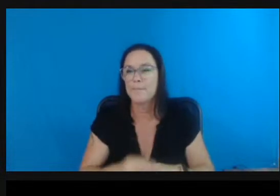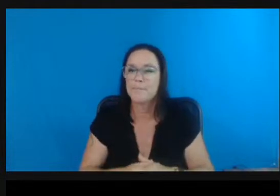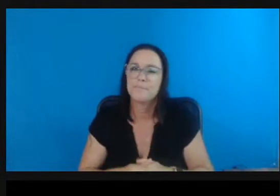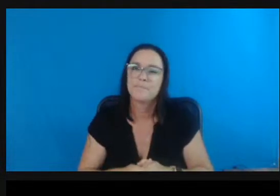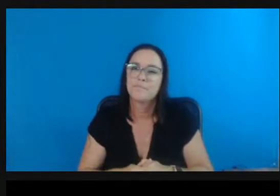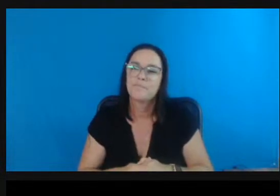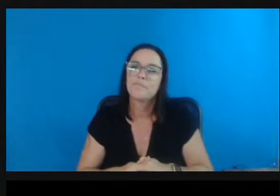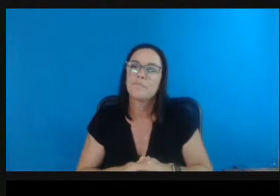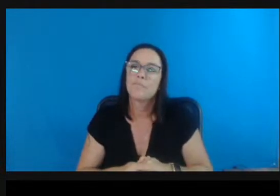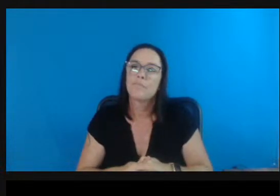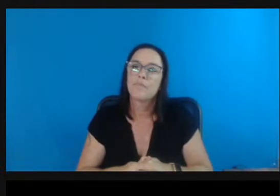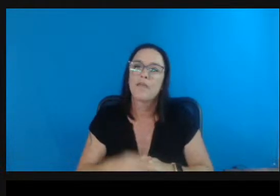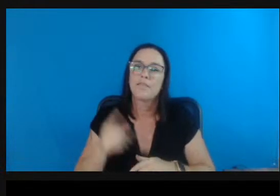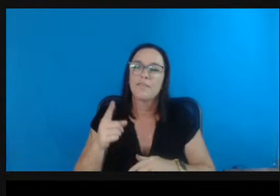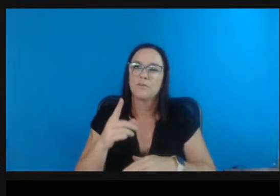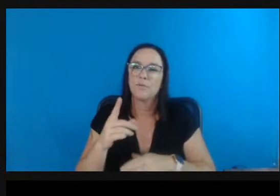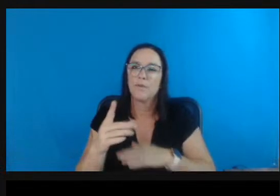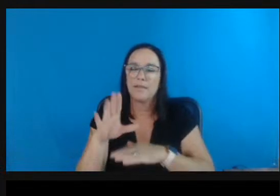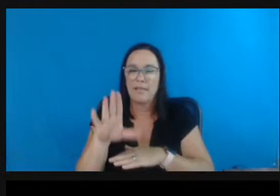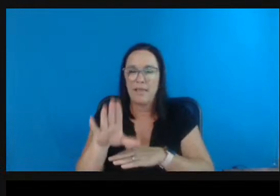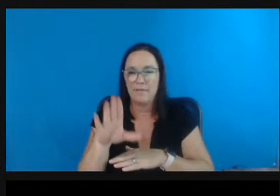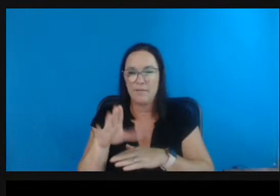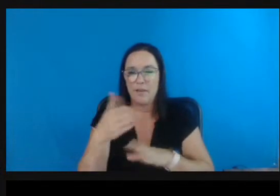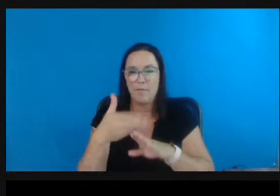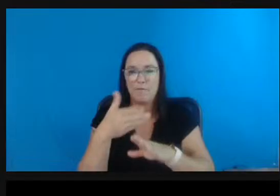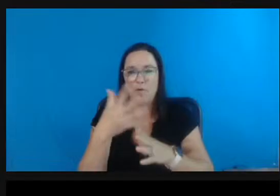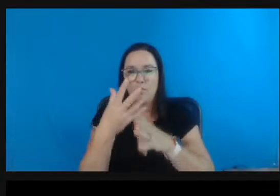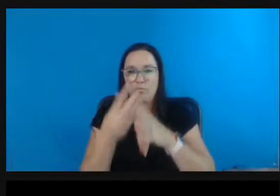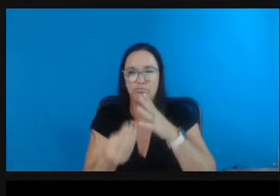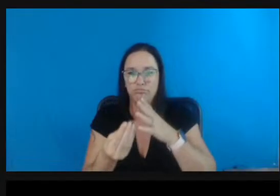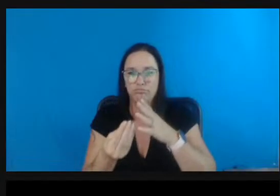evening, right before the fountains shut off.